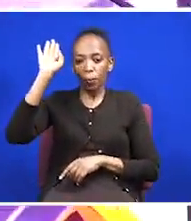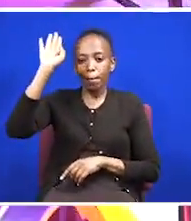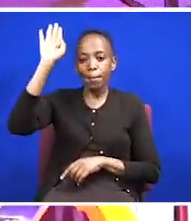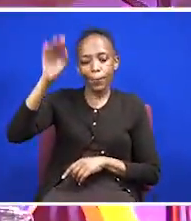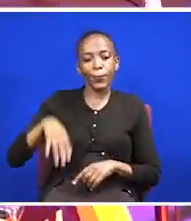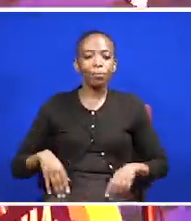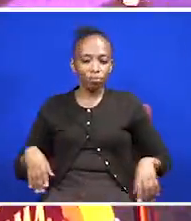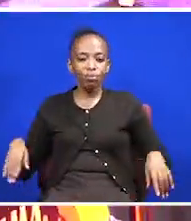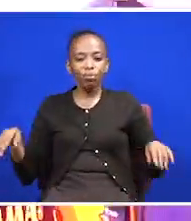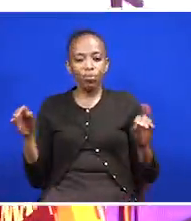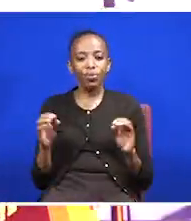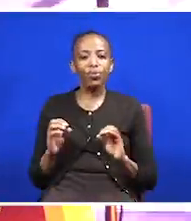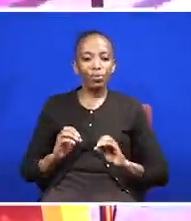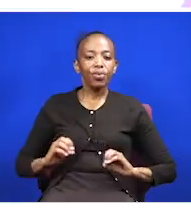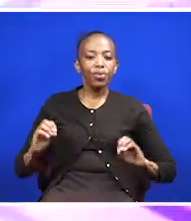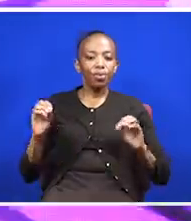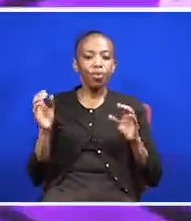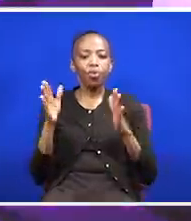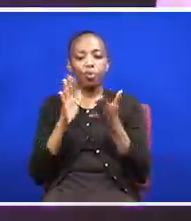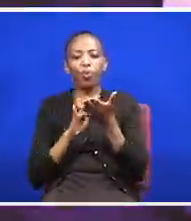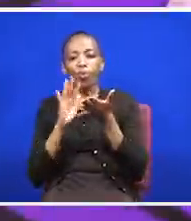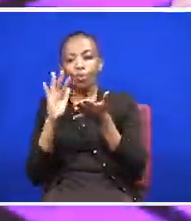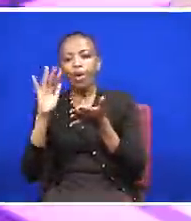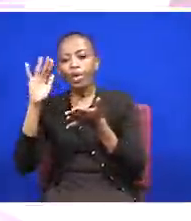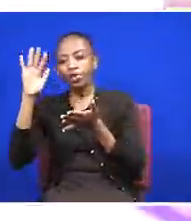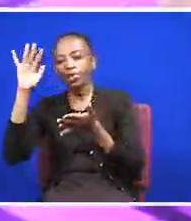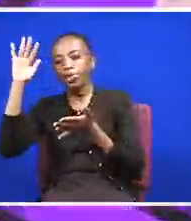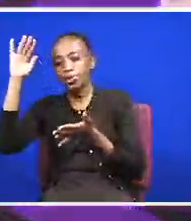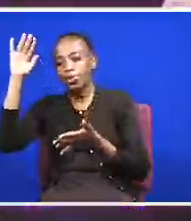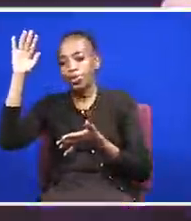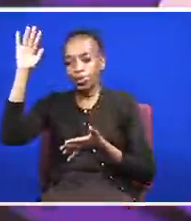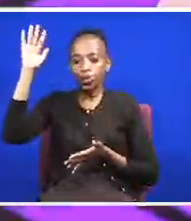Kama wewe Bwana umetukuka.